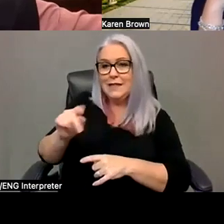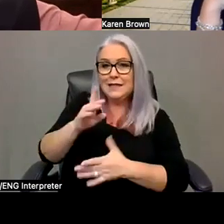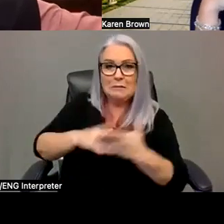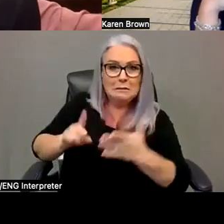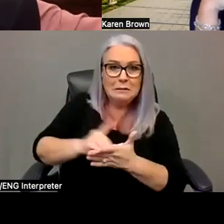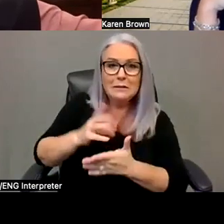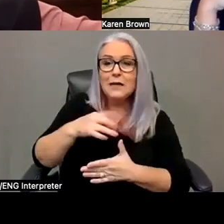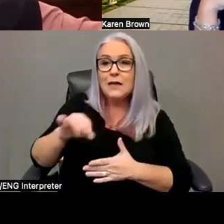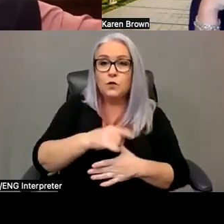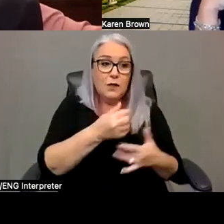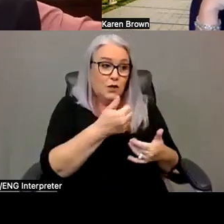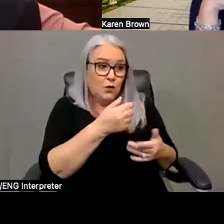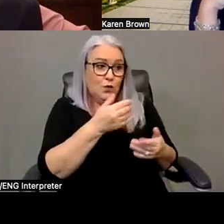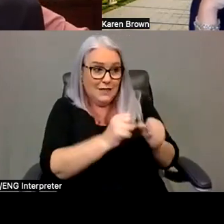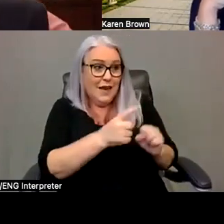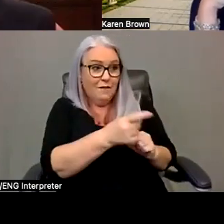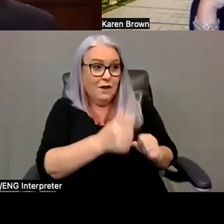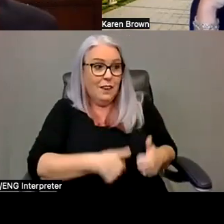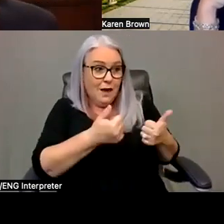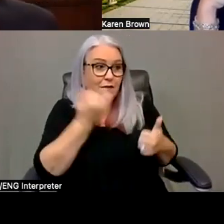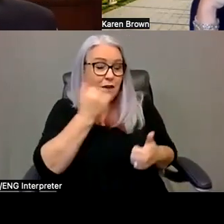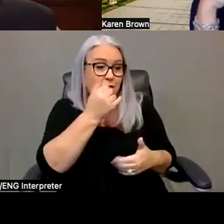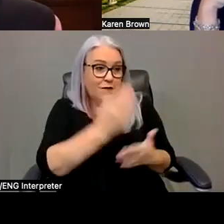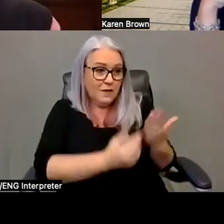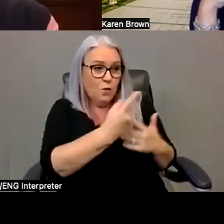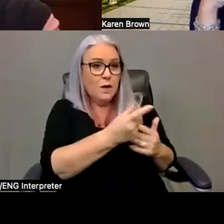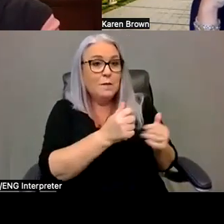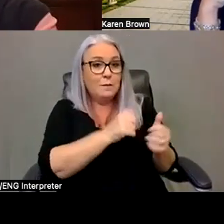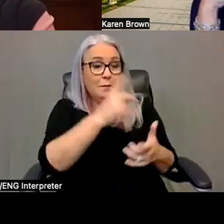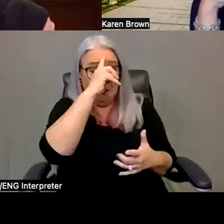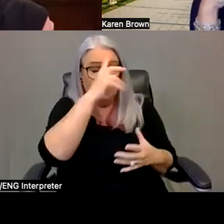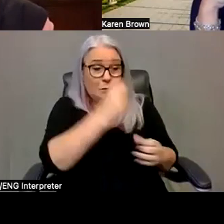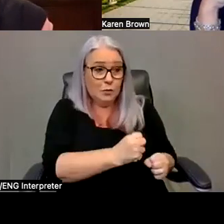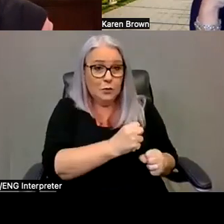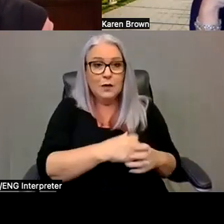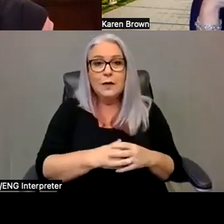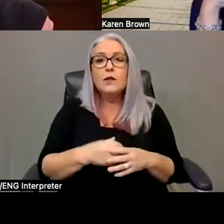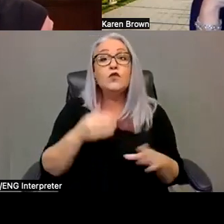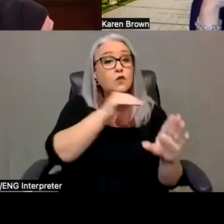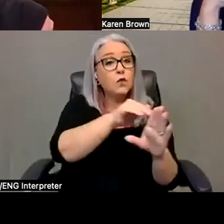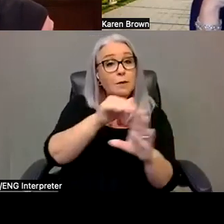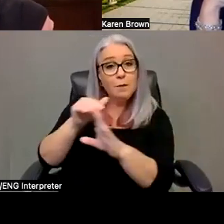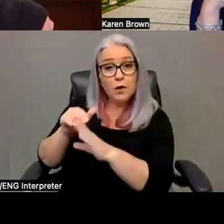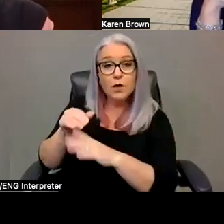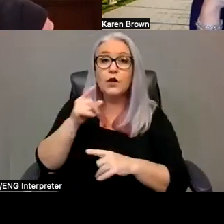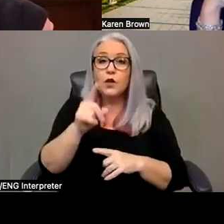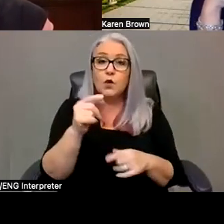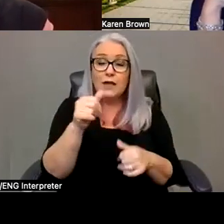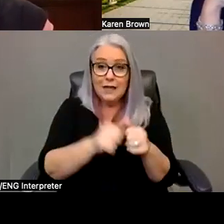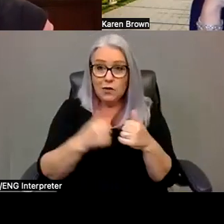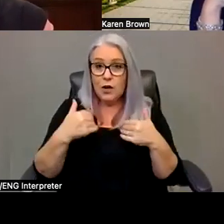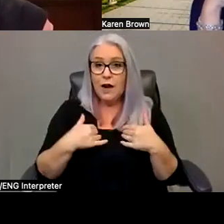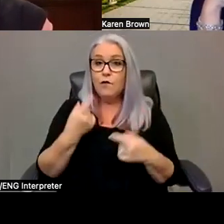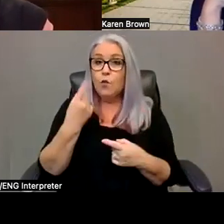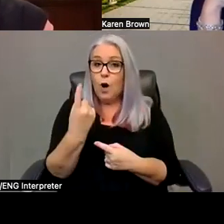how to save a life if somebody passes out. Okay, that's time. And as a reminder, you each have one rebuttal